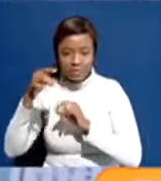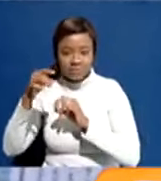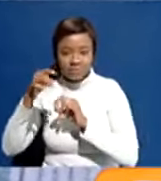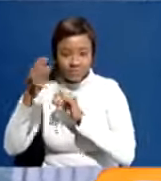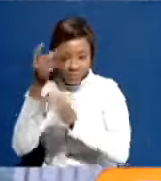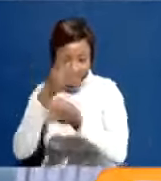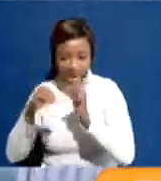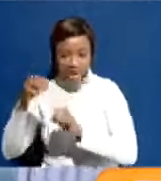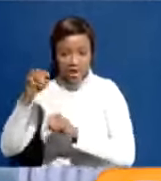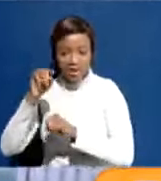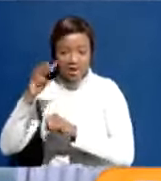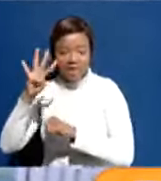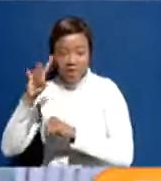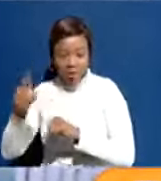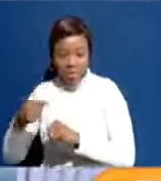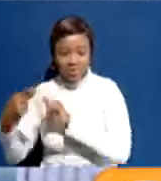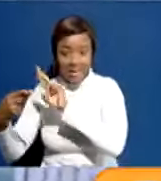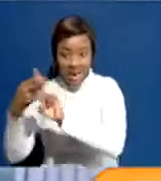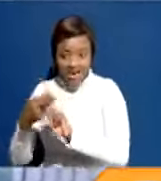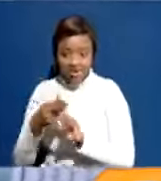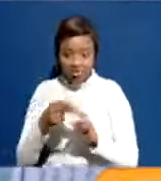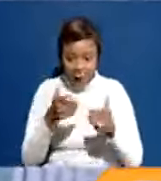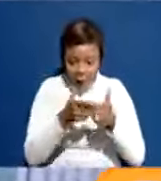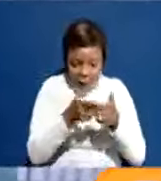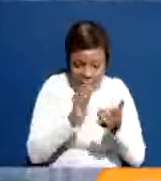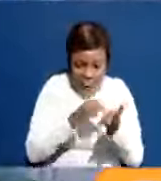*384*4000#, it will tell the patient, please